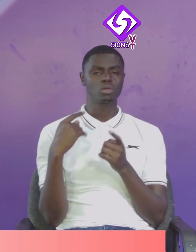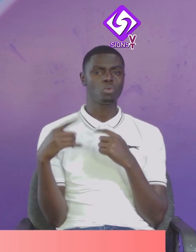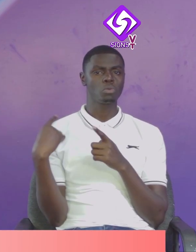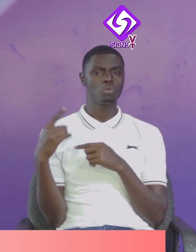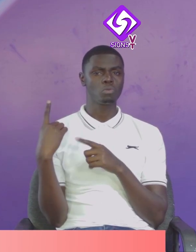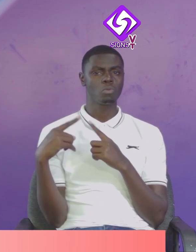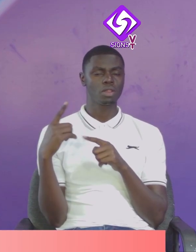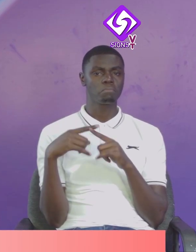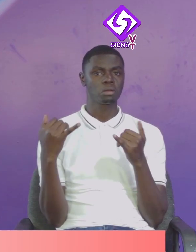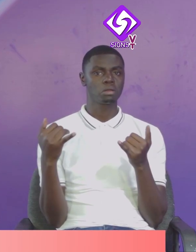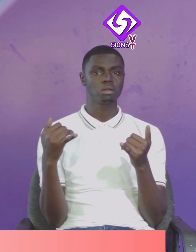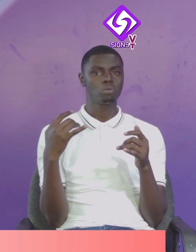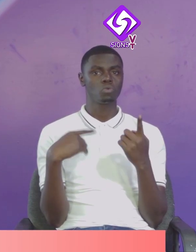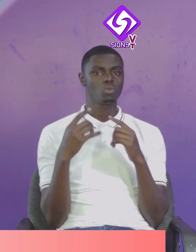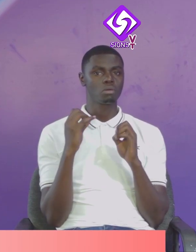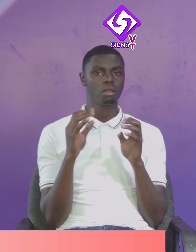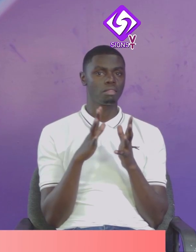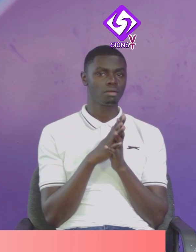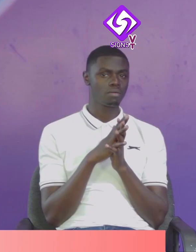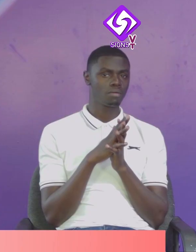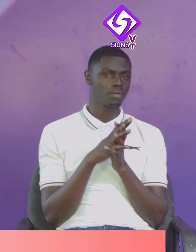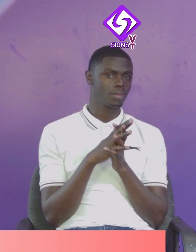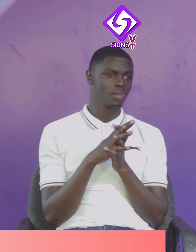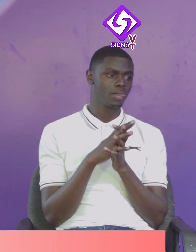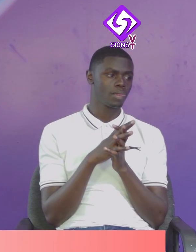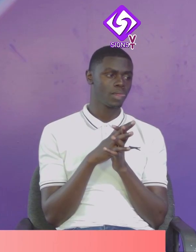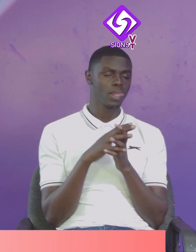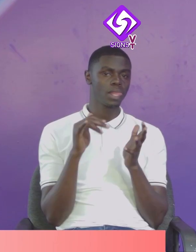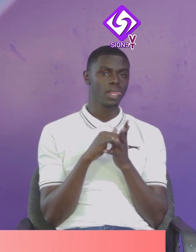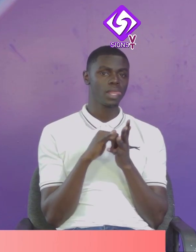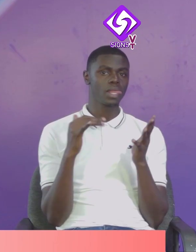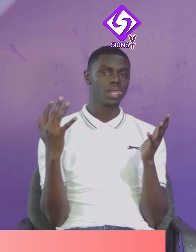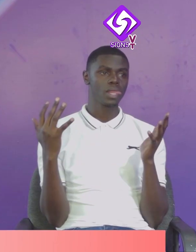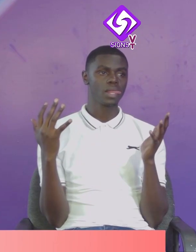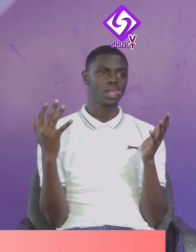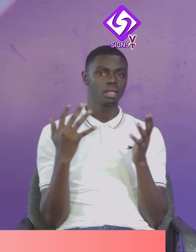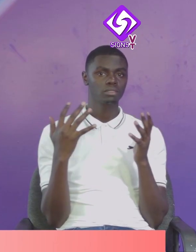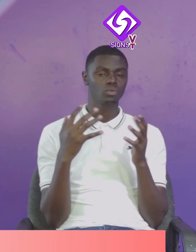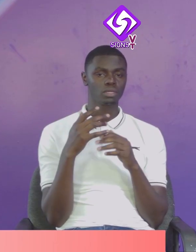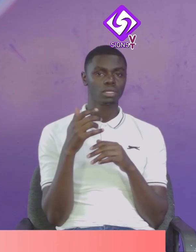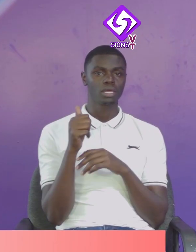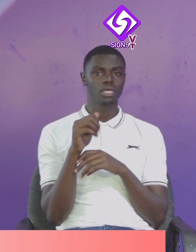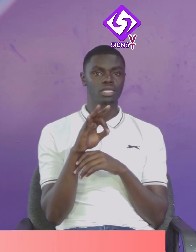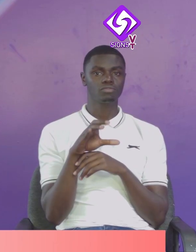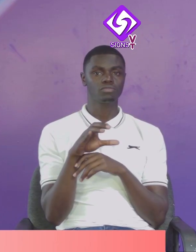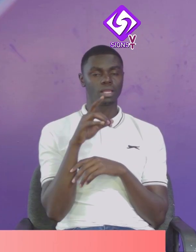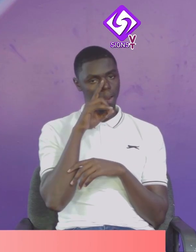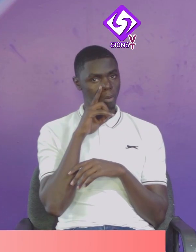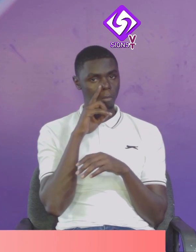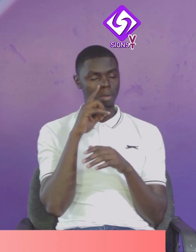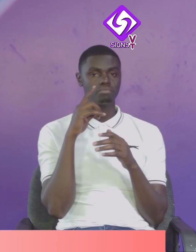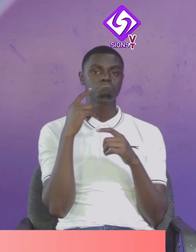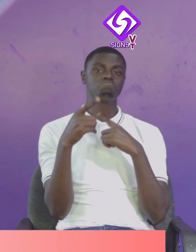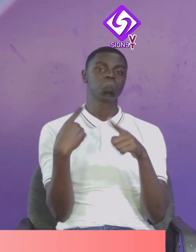and especially, let's say, top 6. That is where FC Leopards are now currently. Right. And we